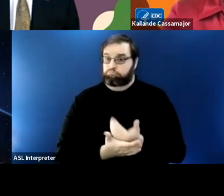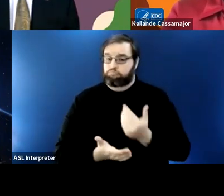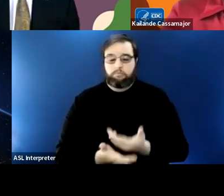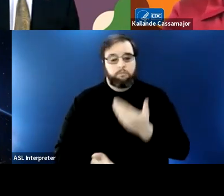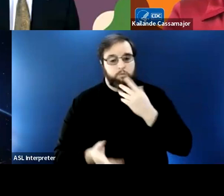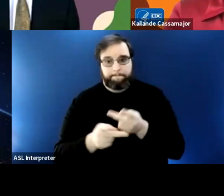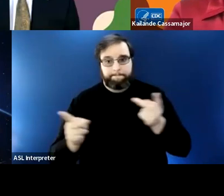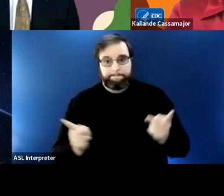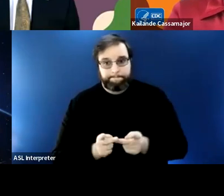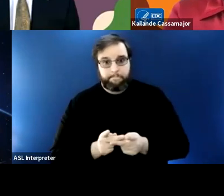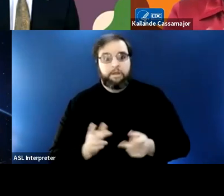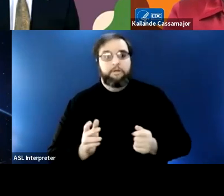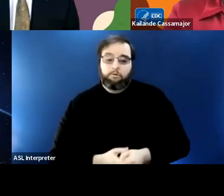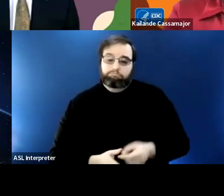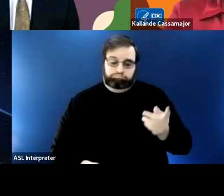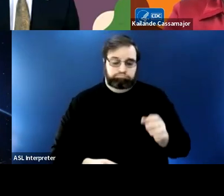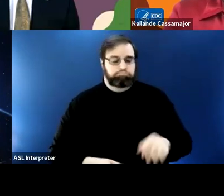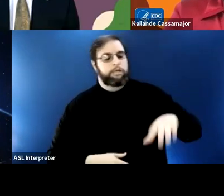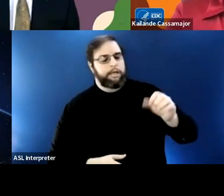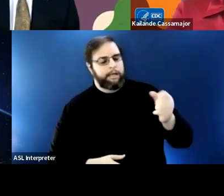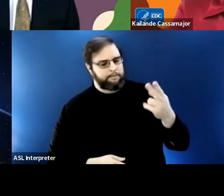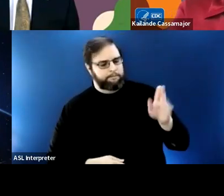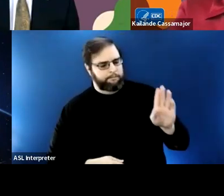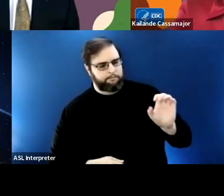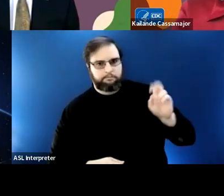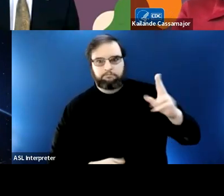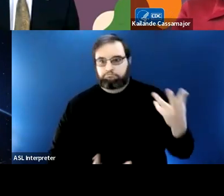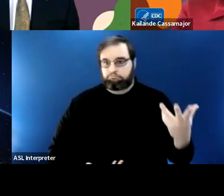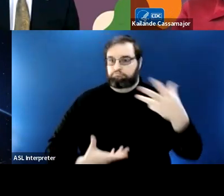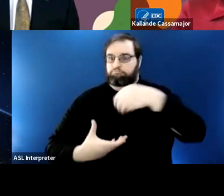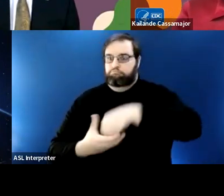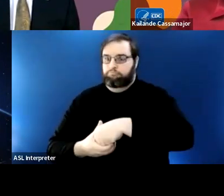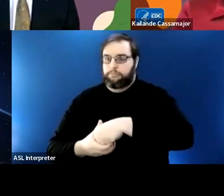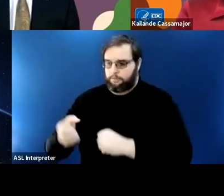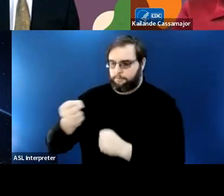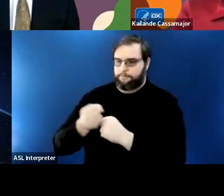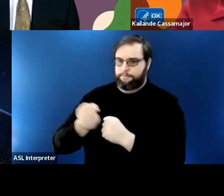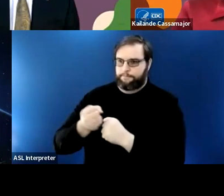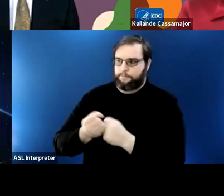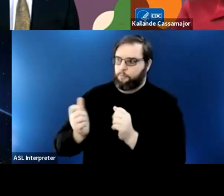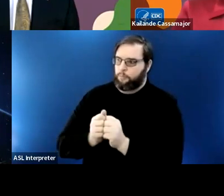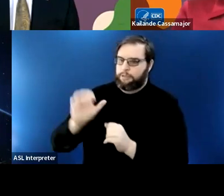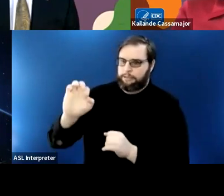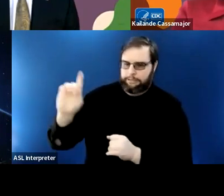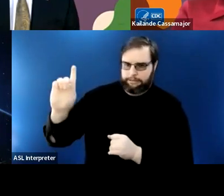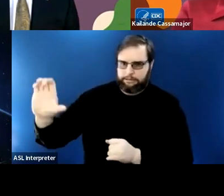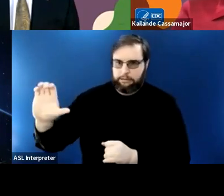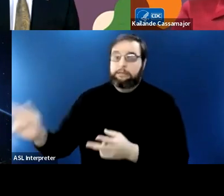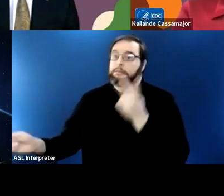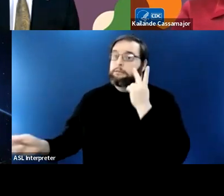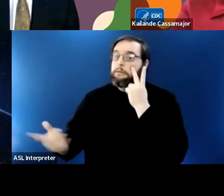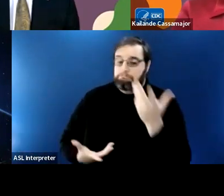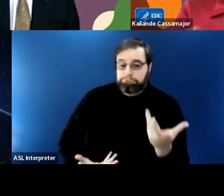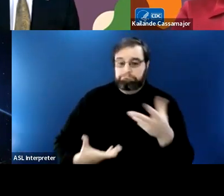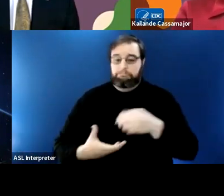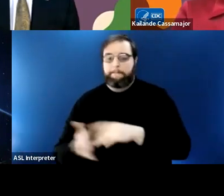for the CDC to come in and join that partnership and offer support to the directors at Howard are either in